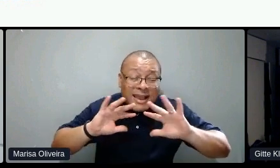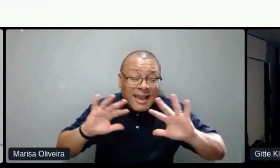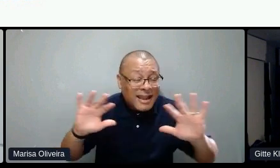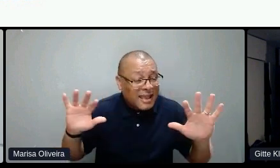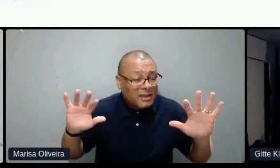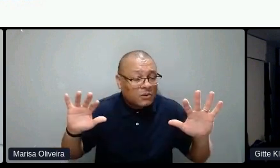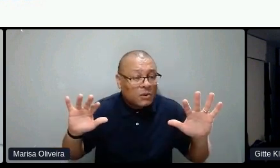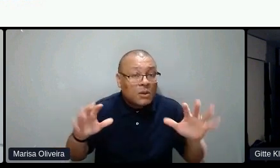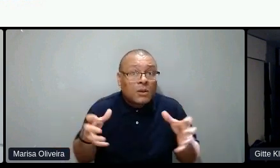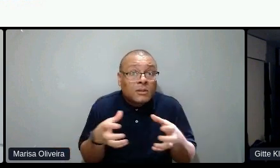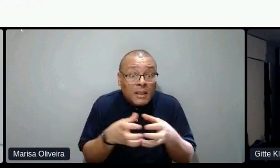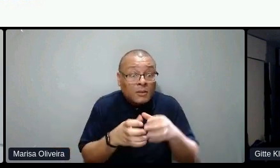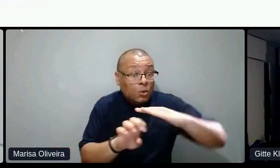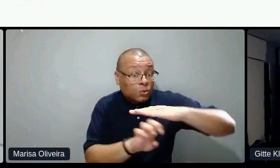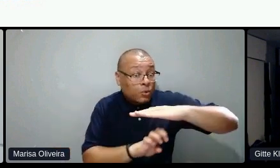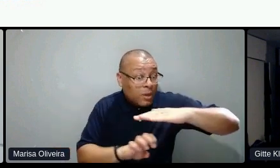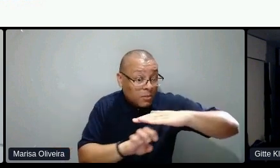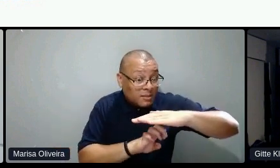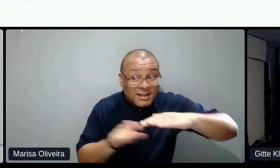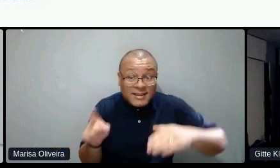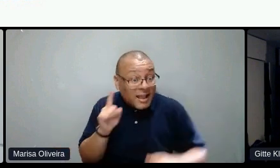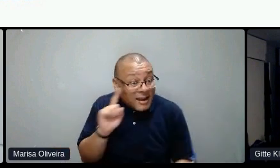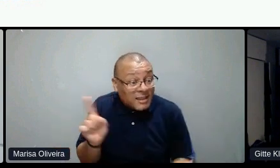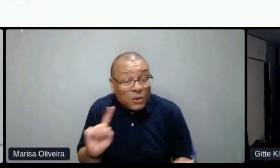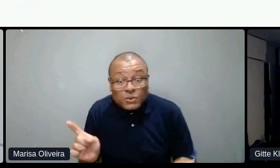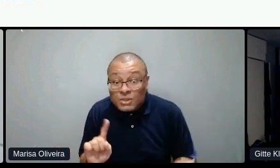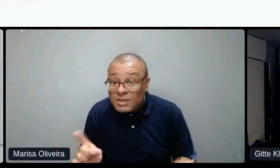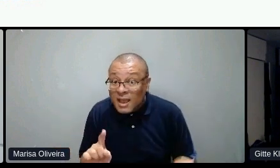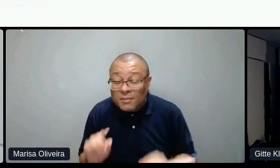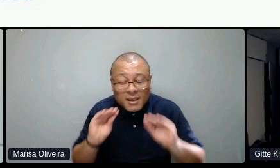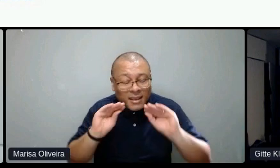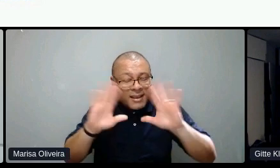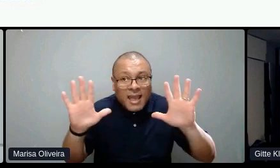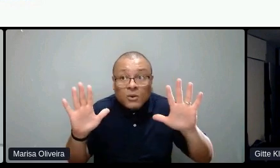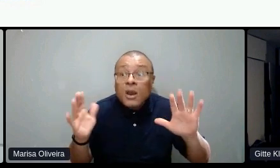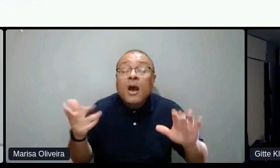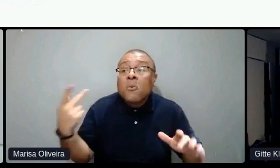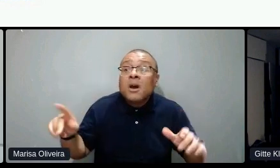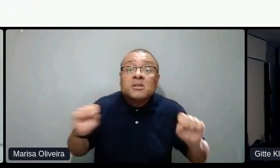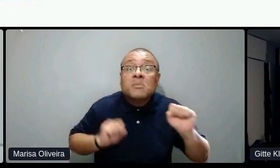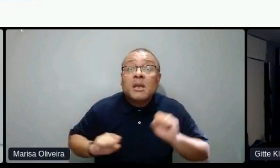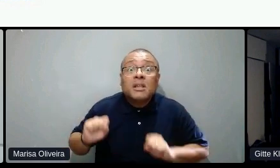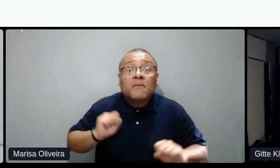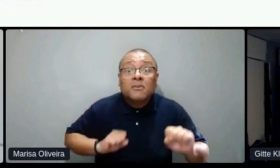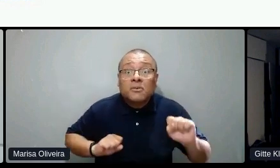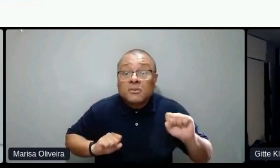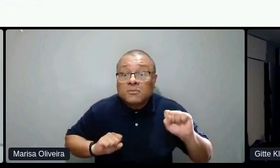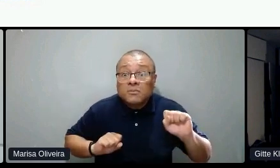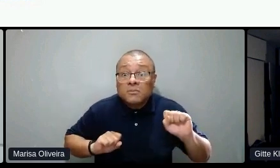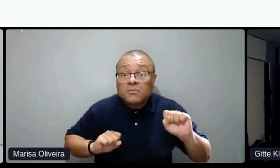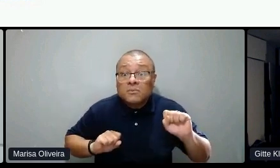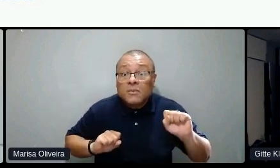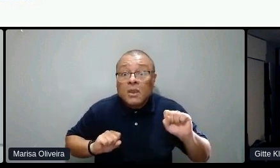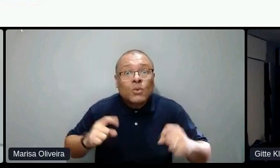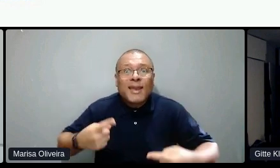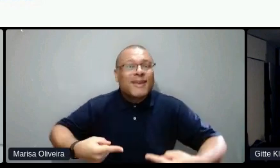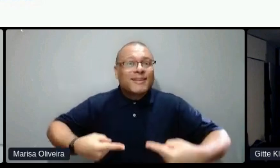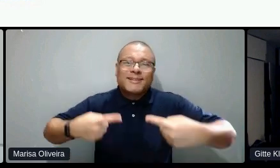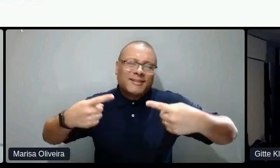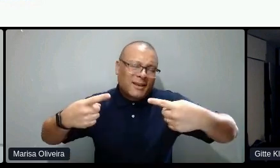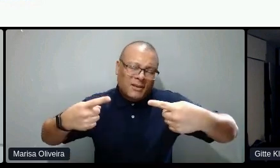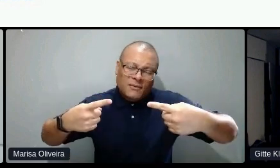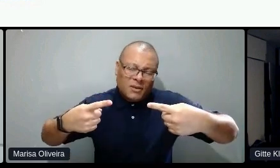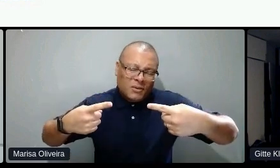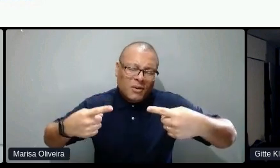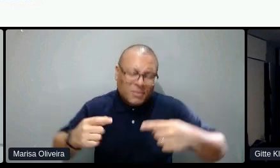work with in an organization, if you don't have that, is to set clear expectations. Not that expectations can't be challenged, because they should be able